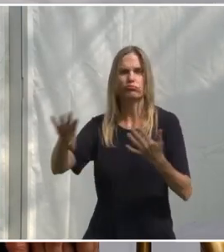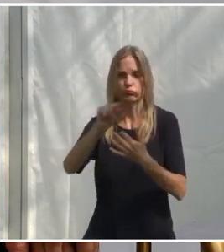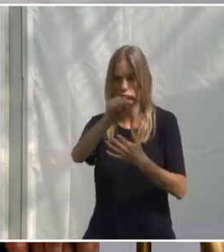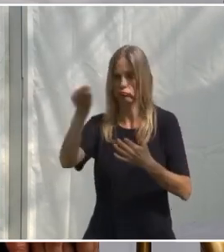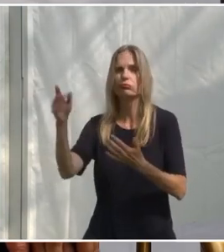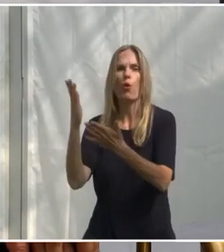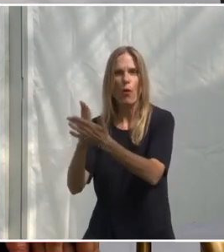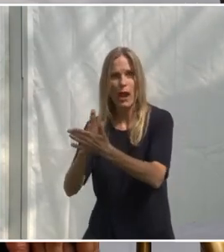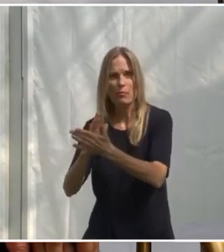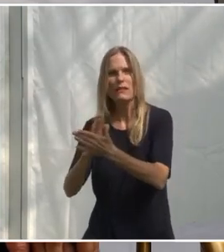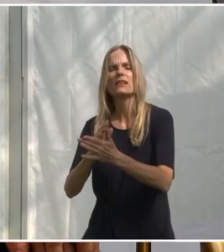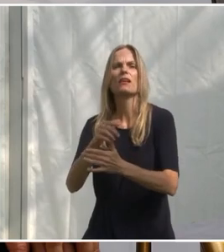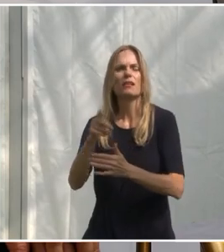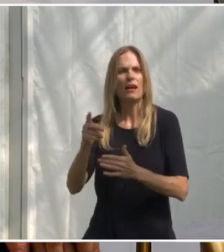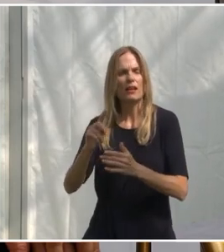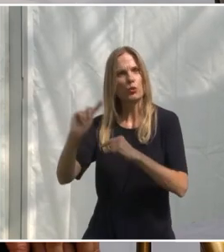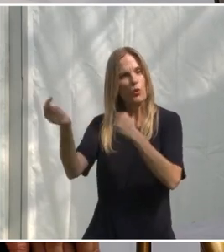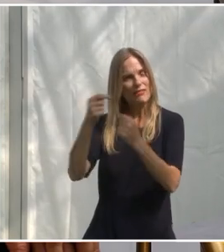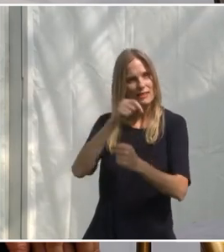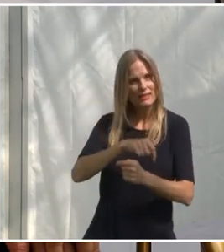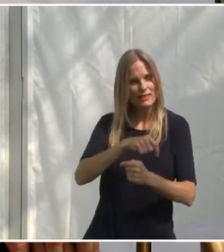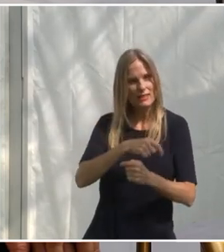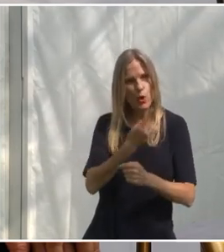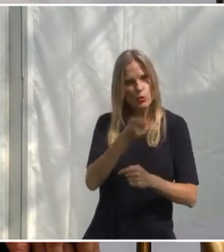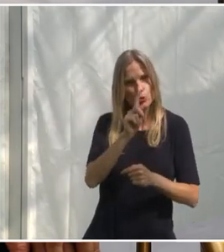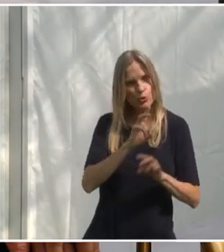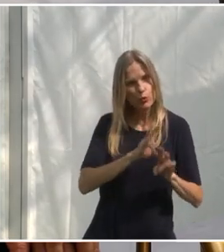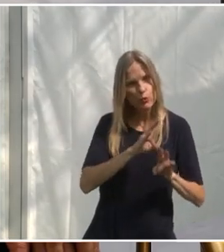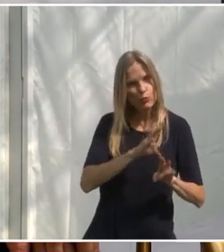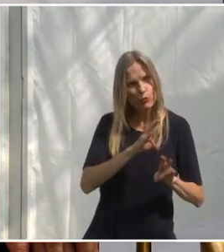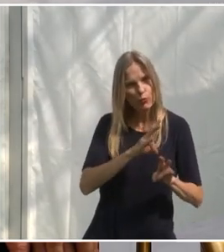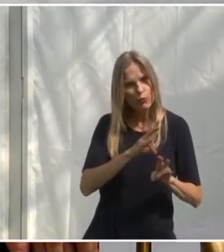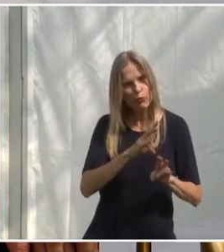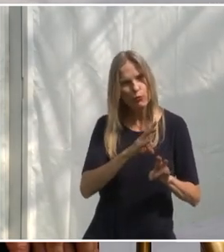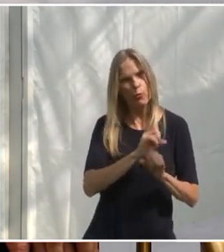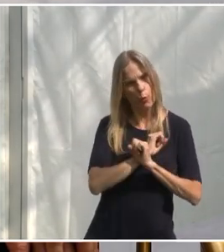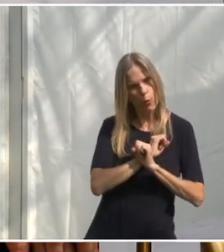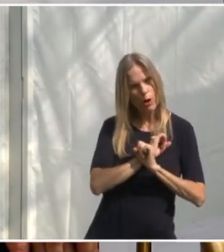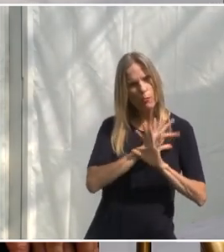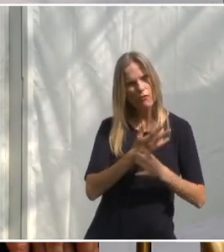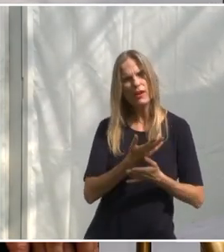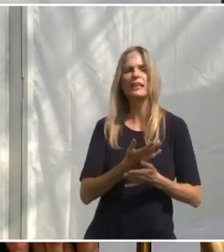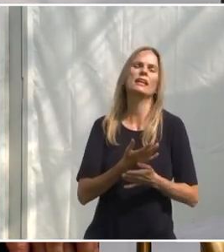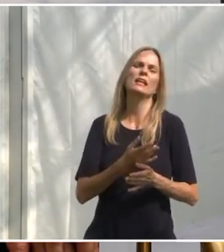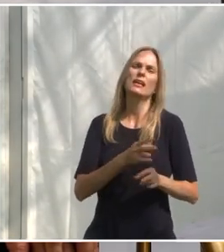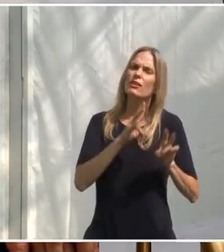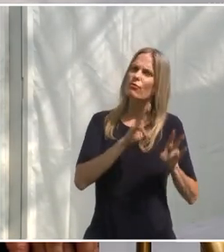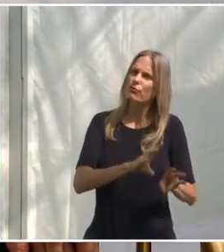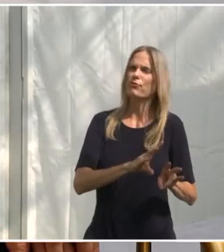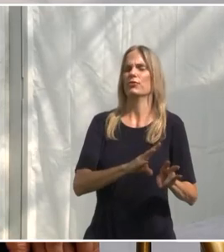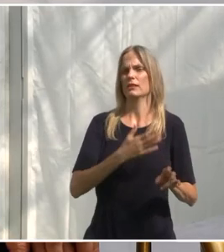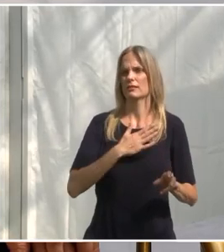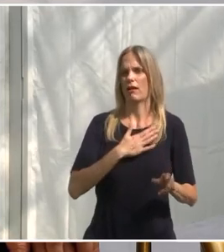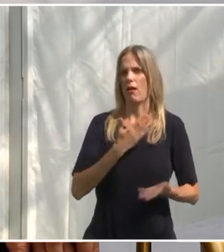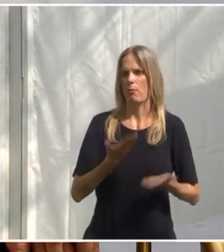So whether they come only for summer holiday for a month or whether they want to really establish their life there. And if these tens